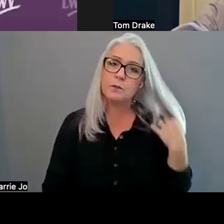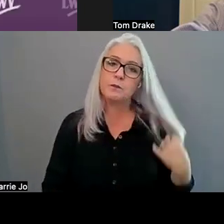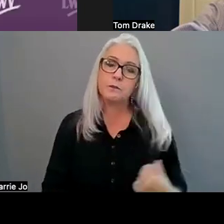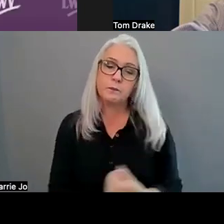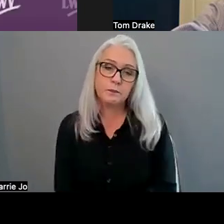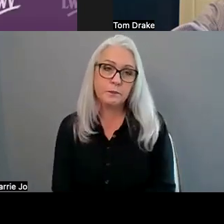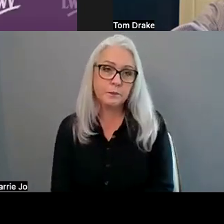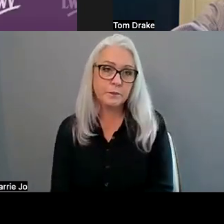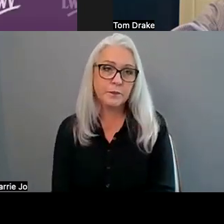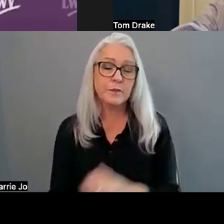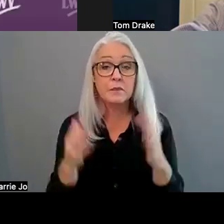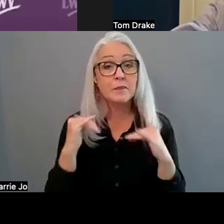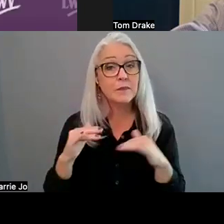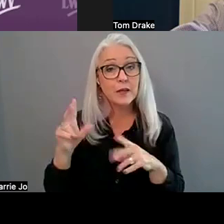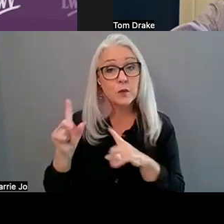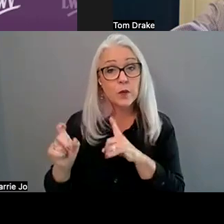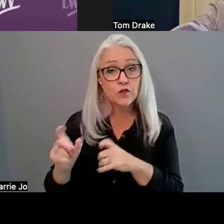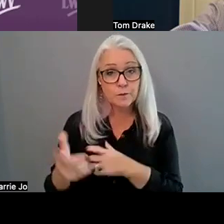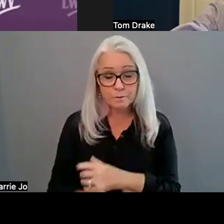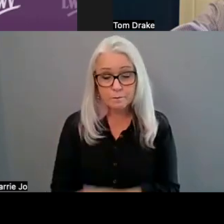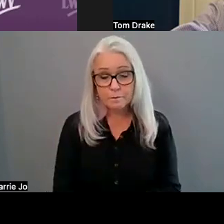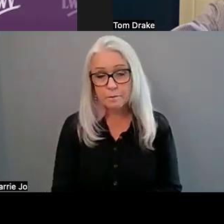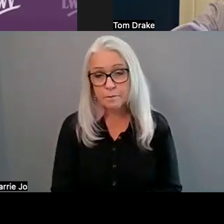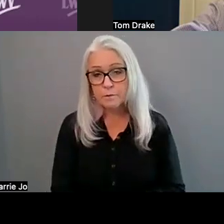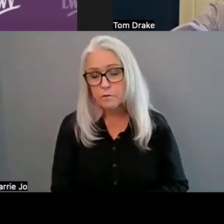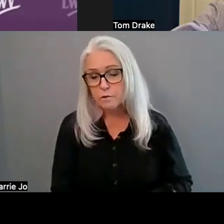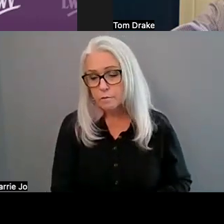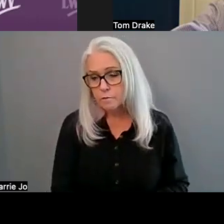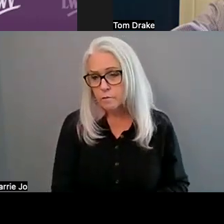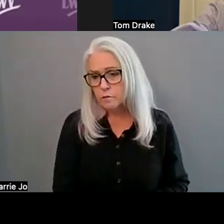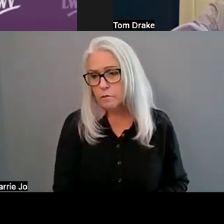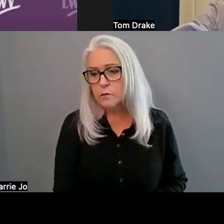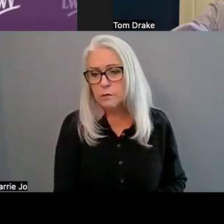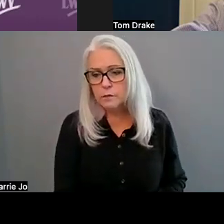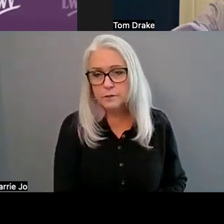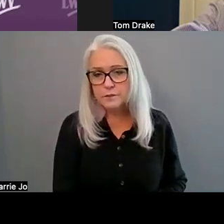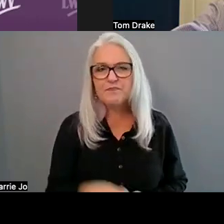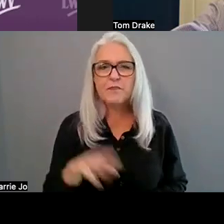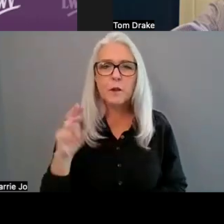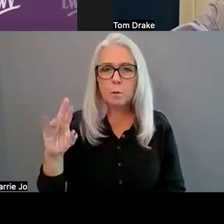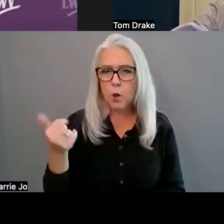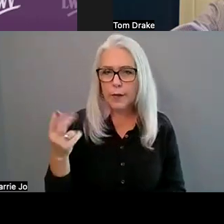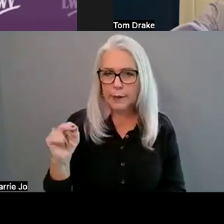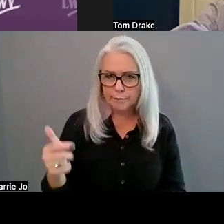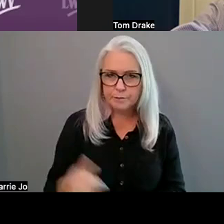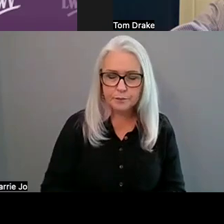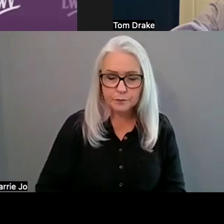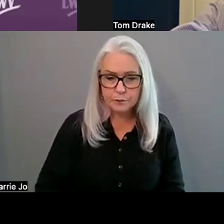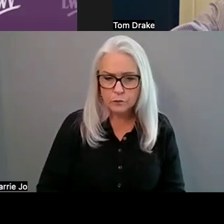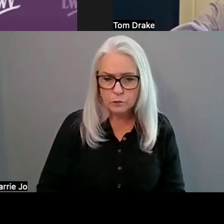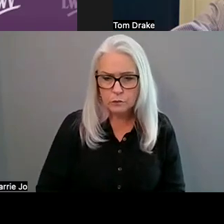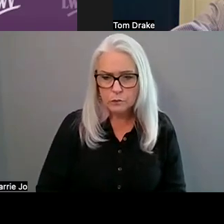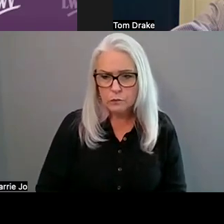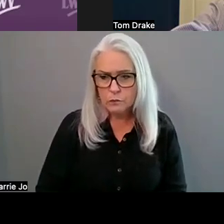I'm going to move to the next question. Do you think Hastings is a community, this goes to Morgan, excuse me. Do you think Hastings is a community